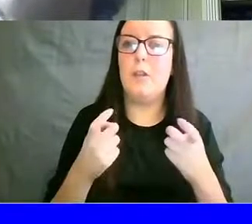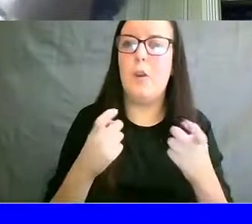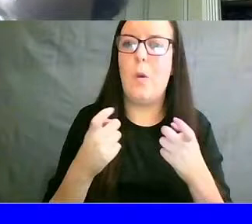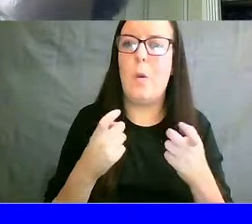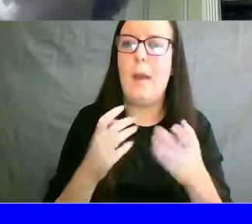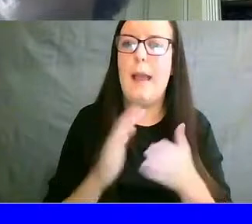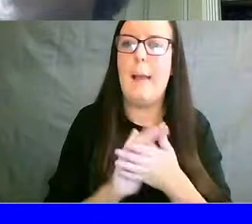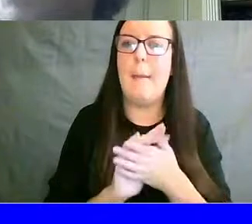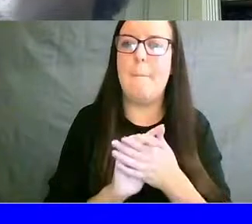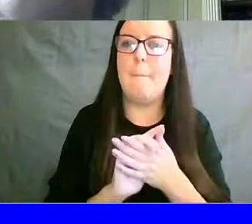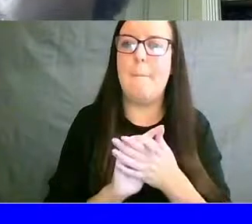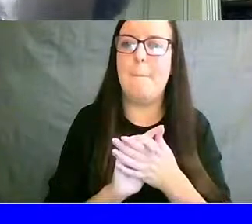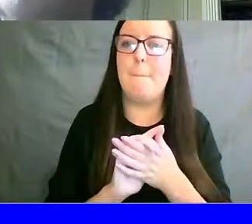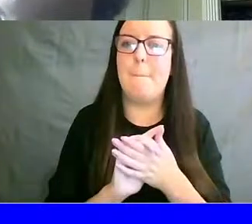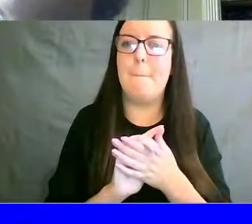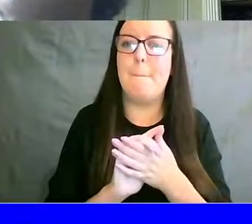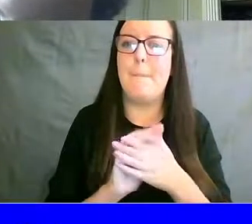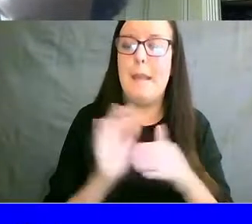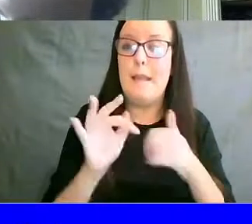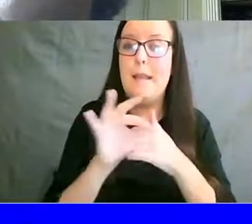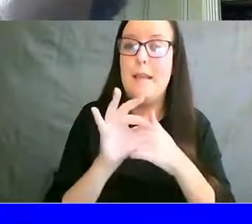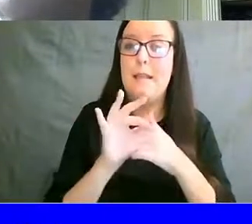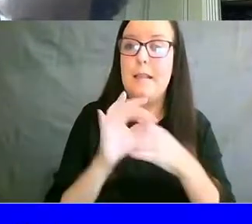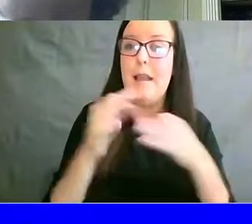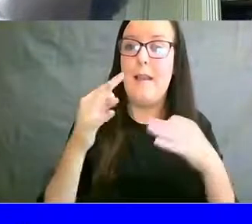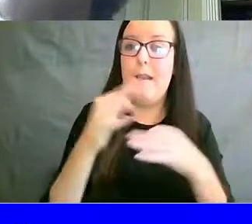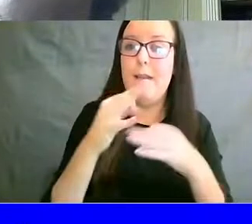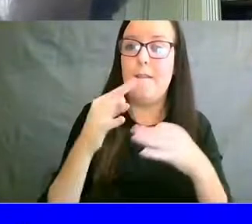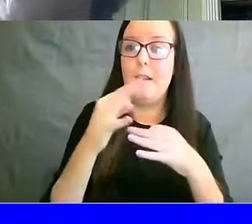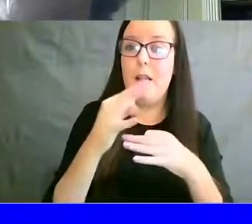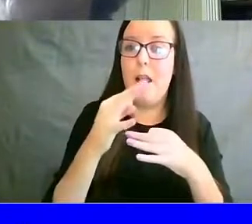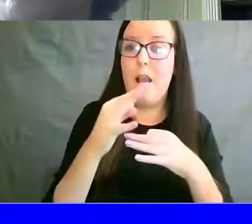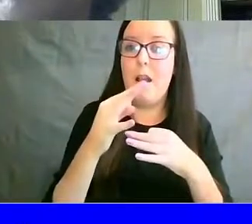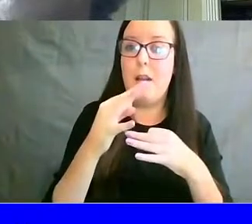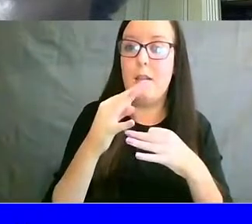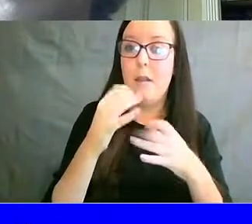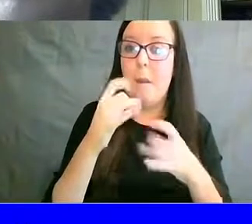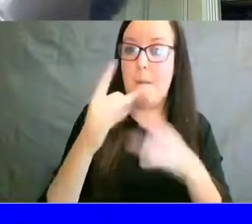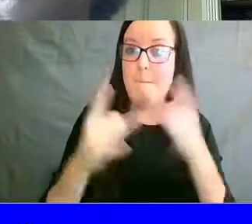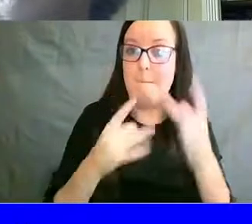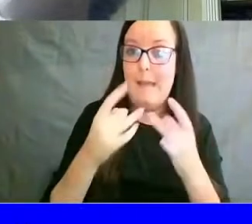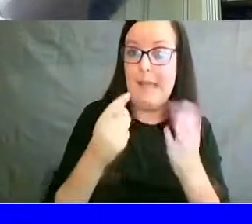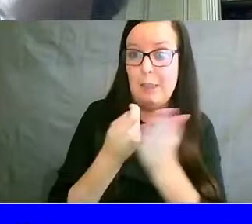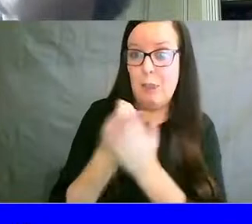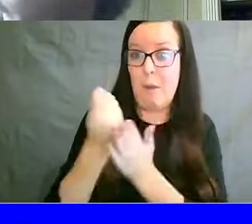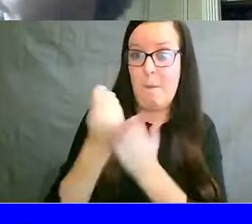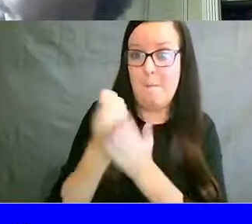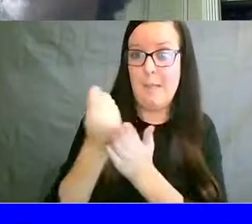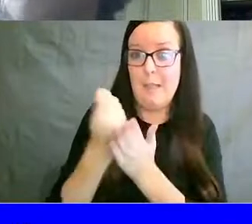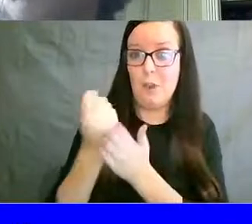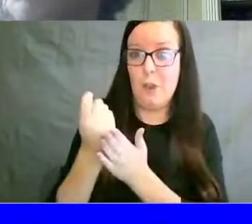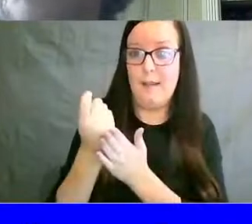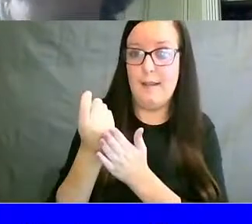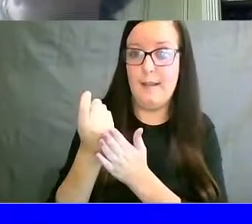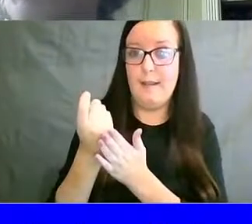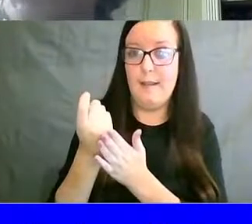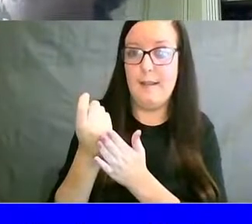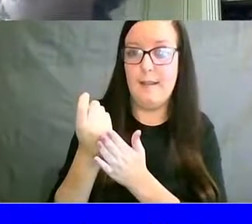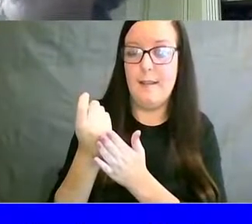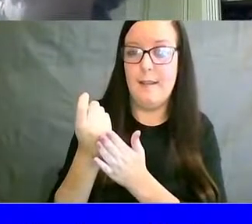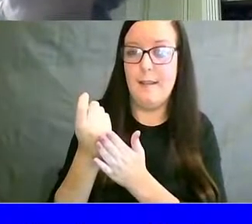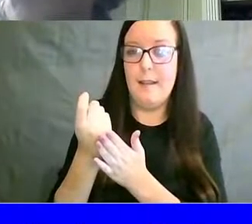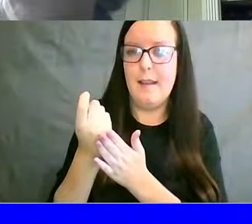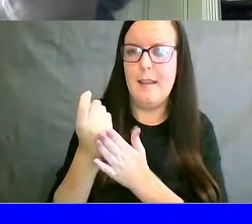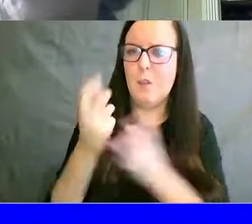The Safeguarding Ireland, in making its submission to the Law Reform Commission, suggested a definition of